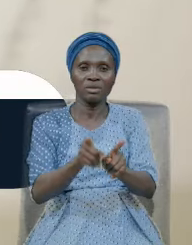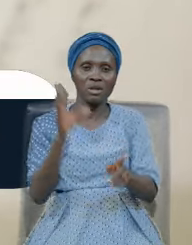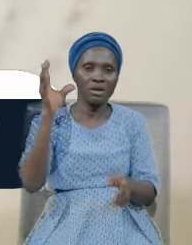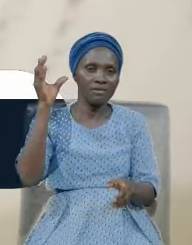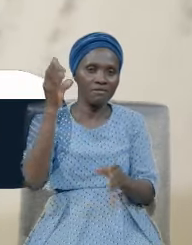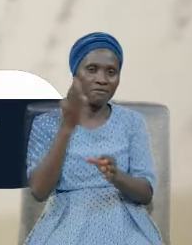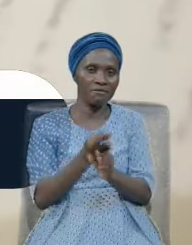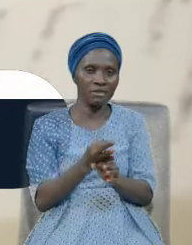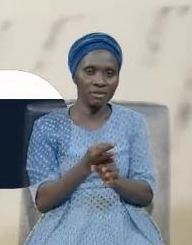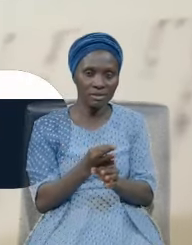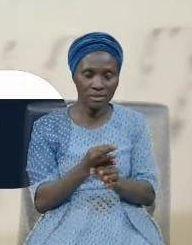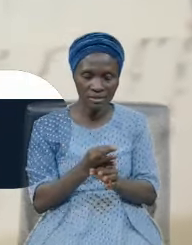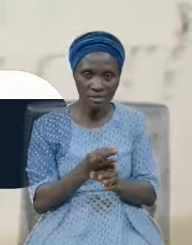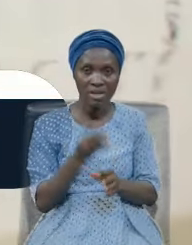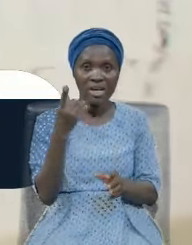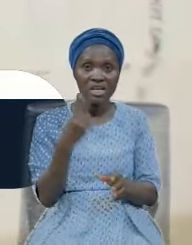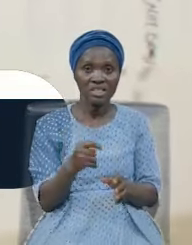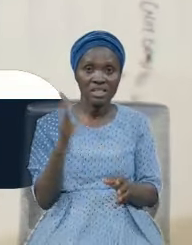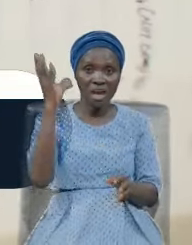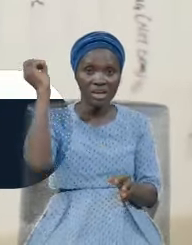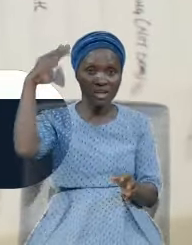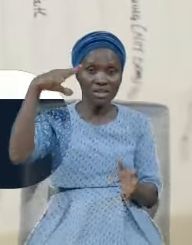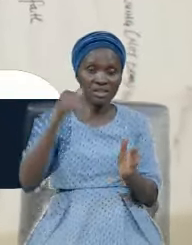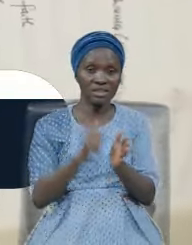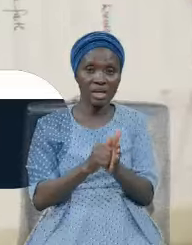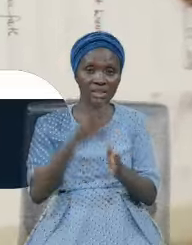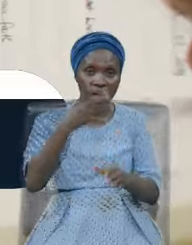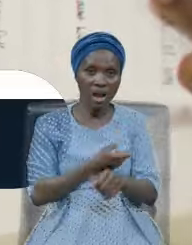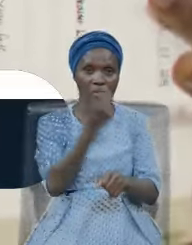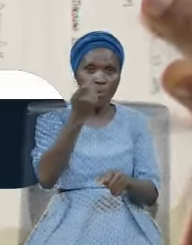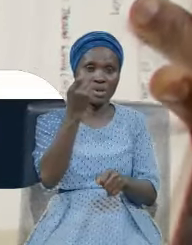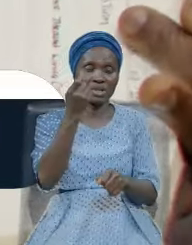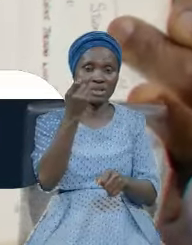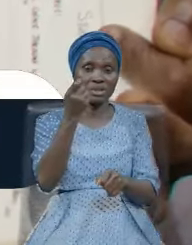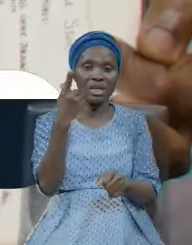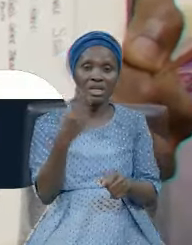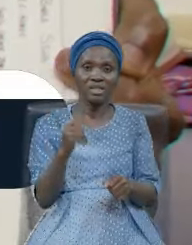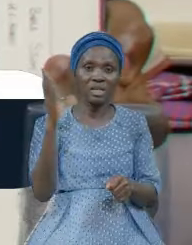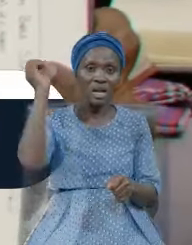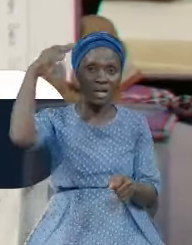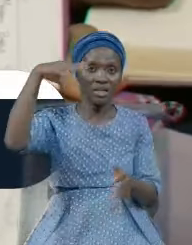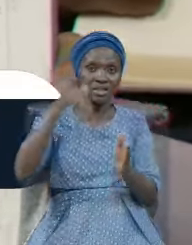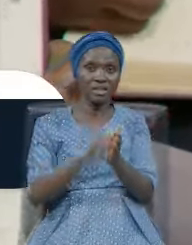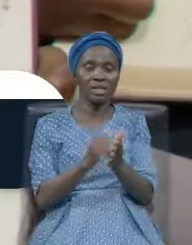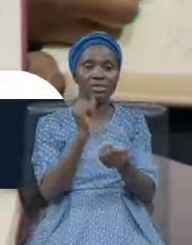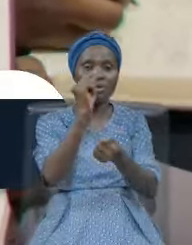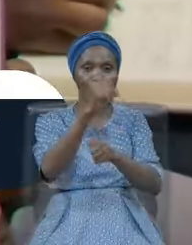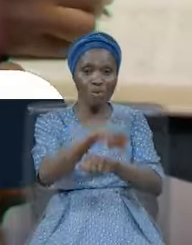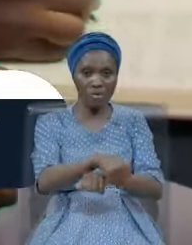Triumphing grace, the grace that triumphs, the grace that overcomes. We